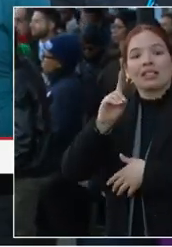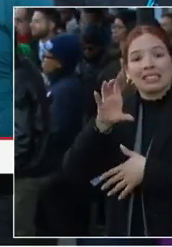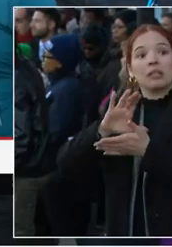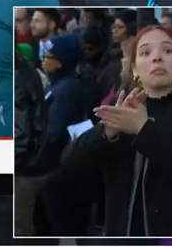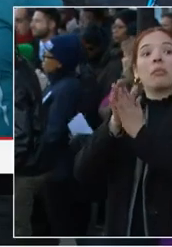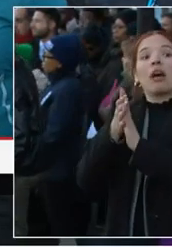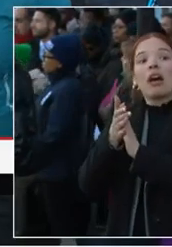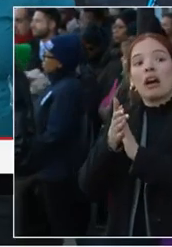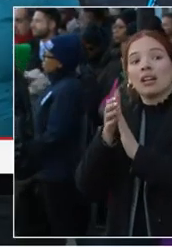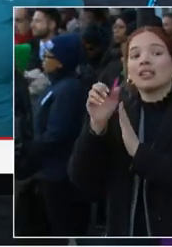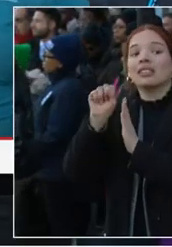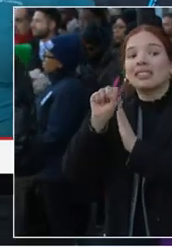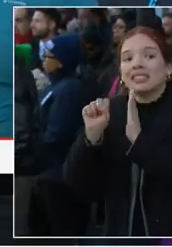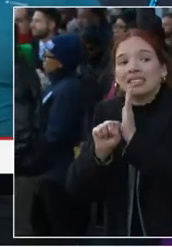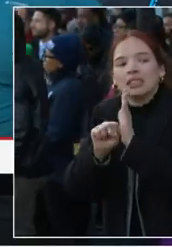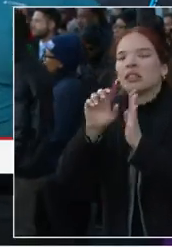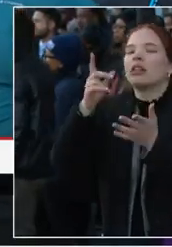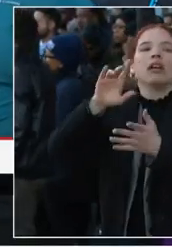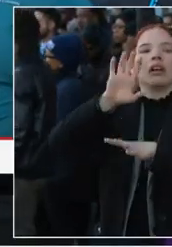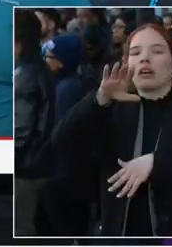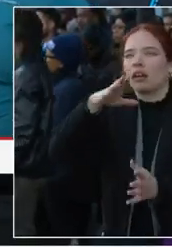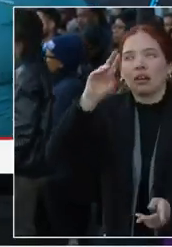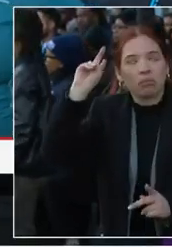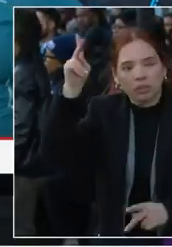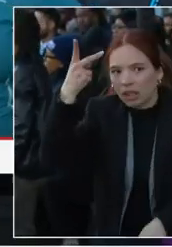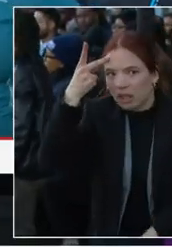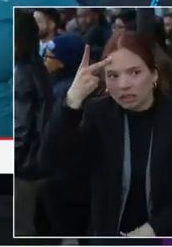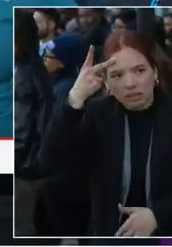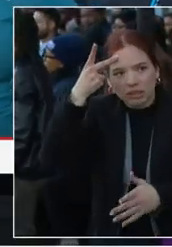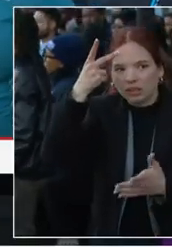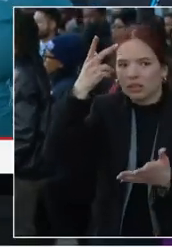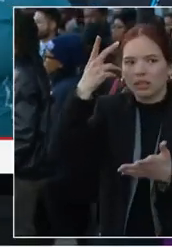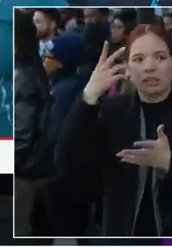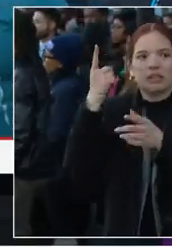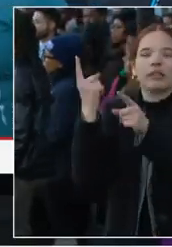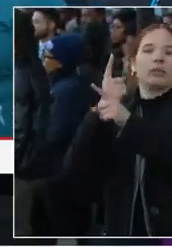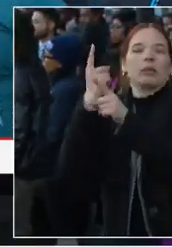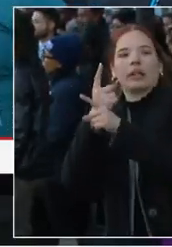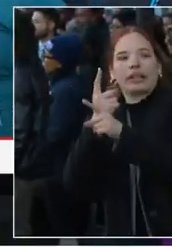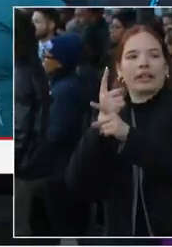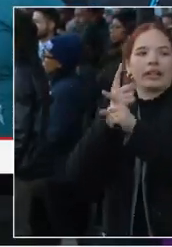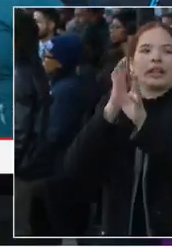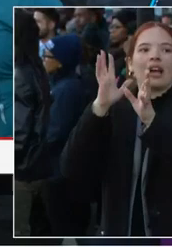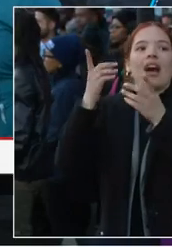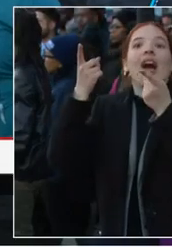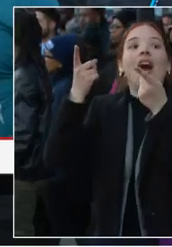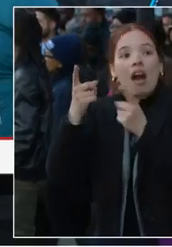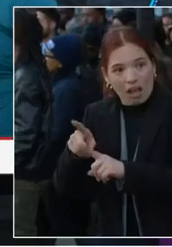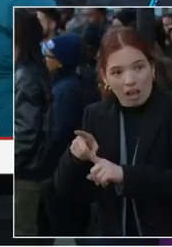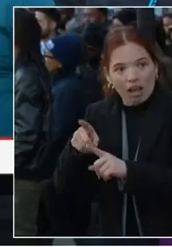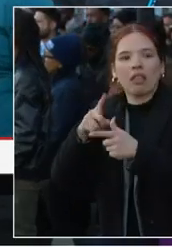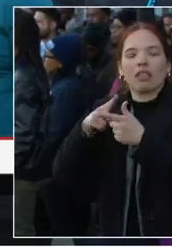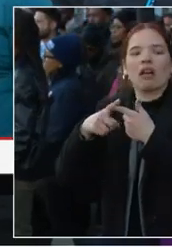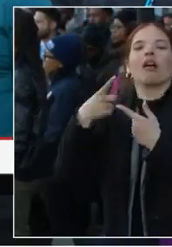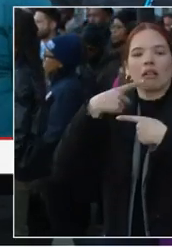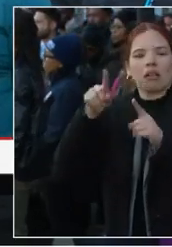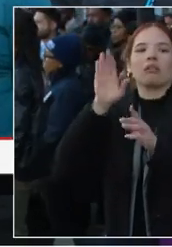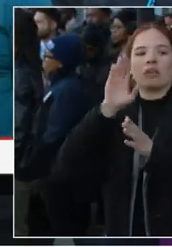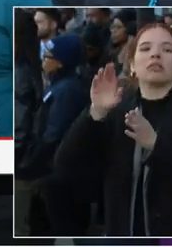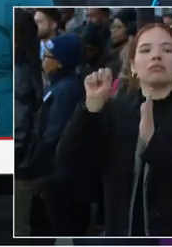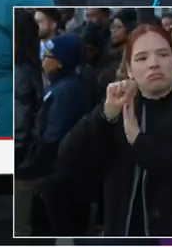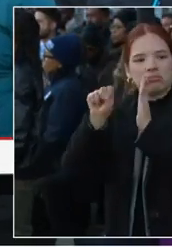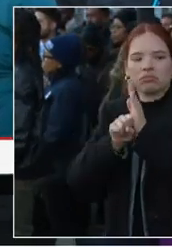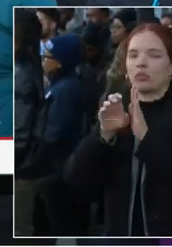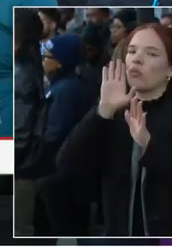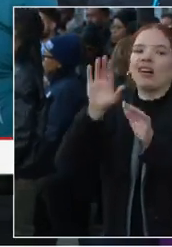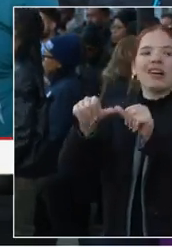the political winds are blowing in the right direction, that they're going to be there for us for statehood. So we will continue to